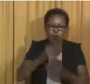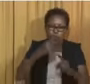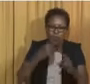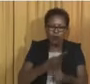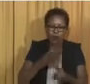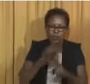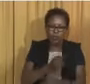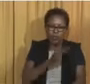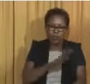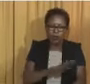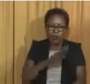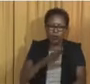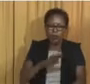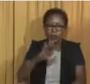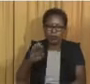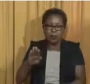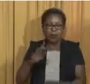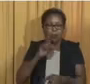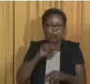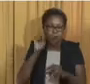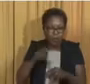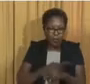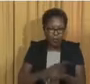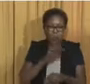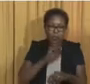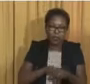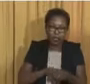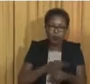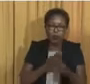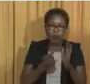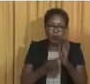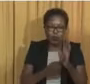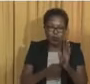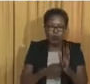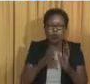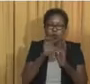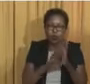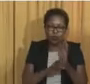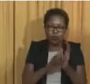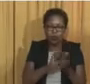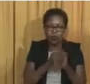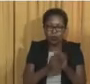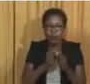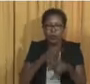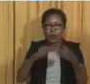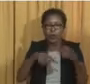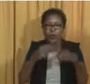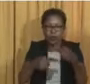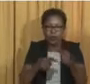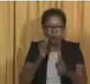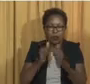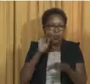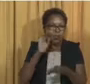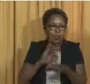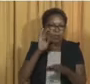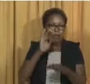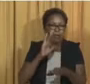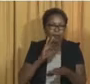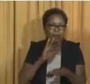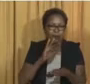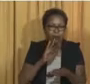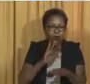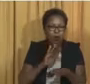multi-institutional, time-consuming process that ensures that a constitutional amendment process that touches on the core of